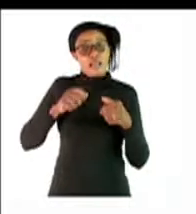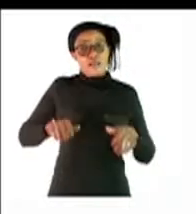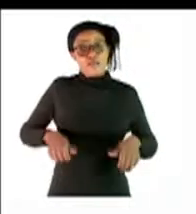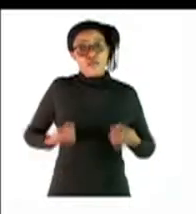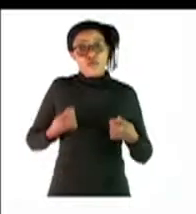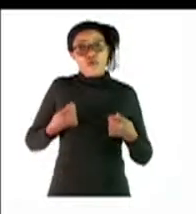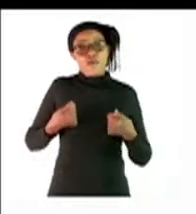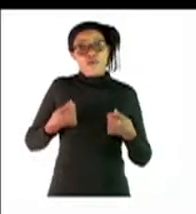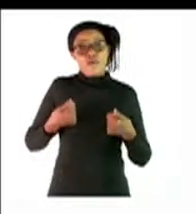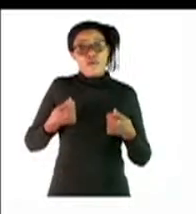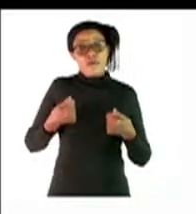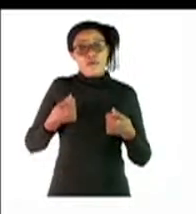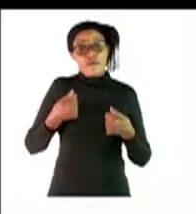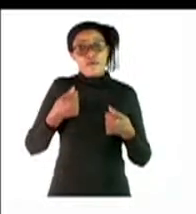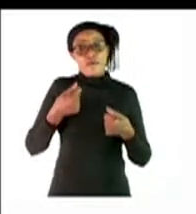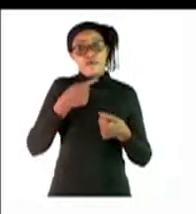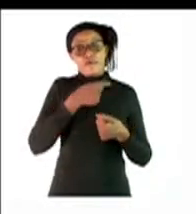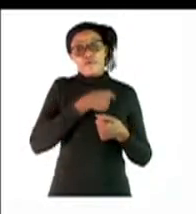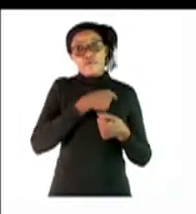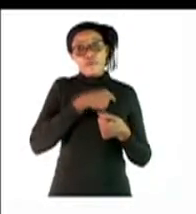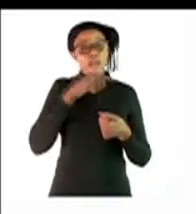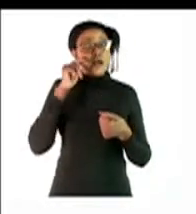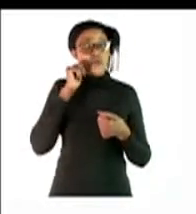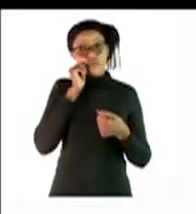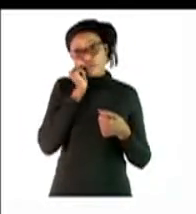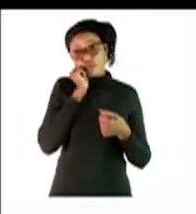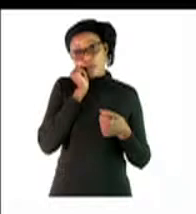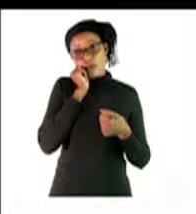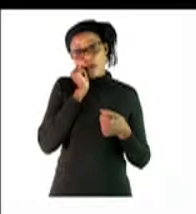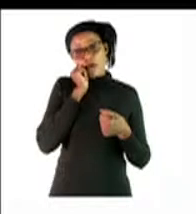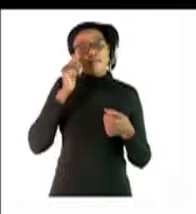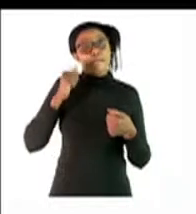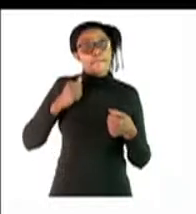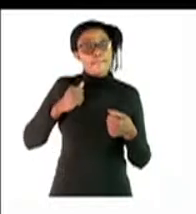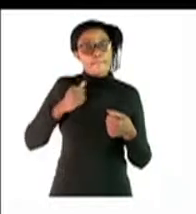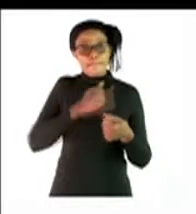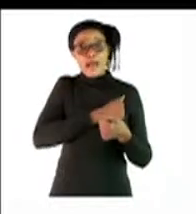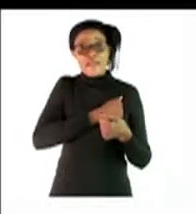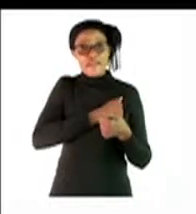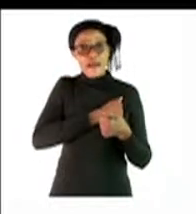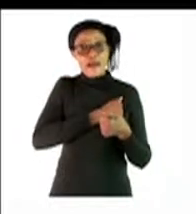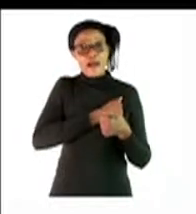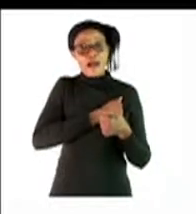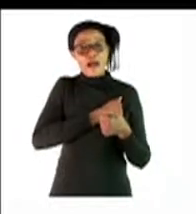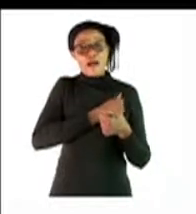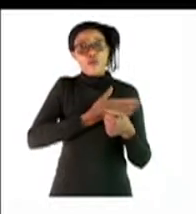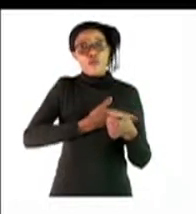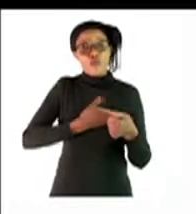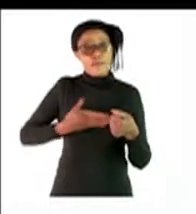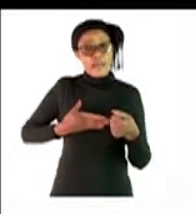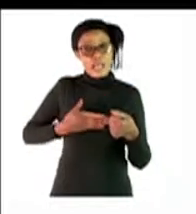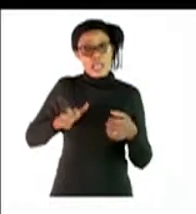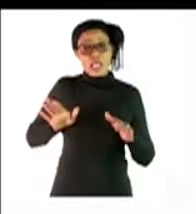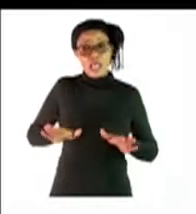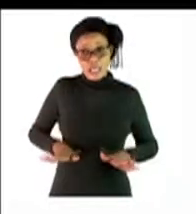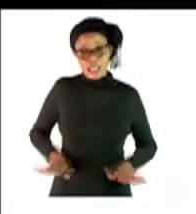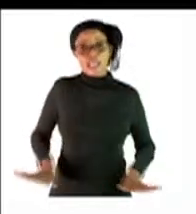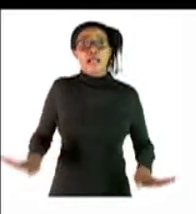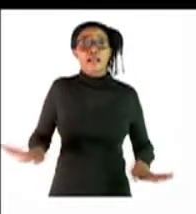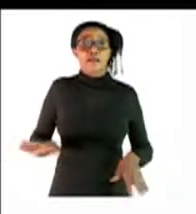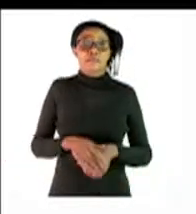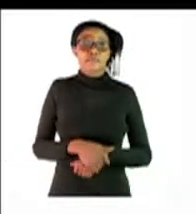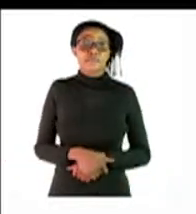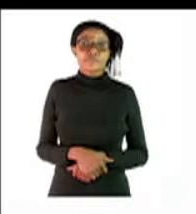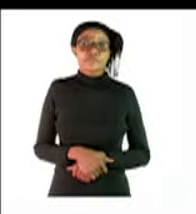boy. The female nouns are mother, woman,